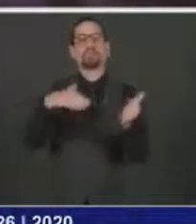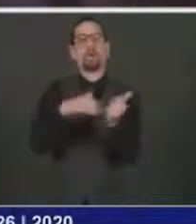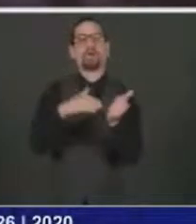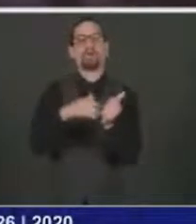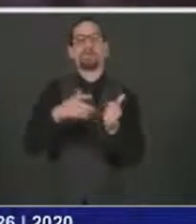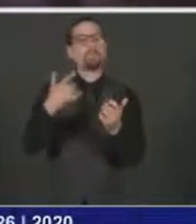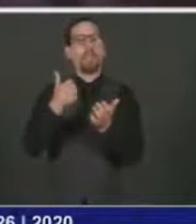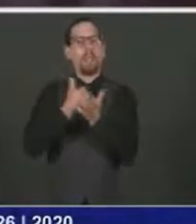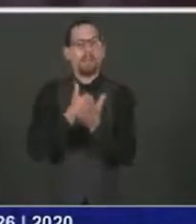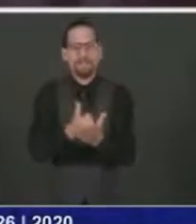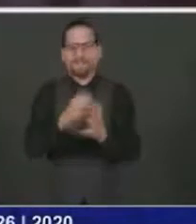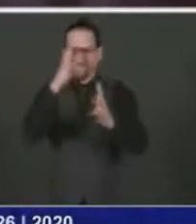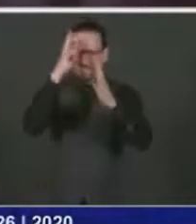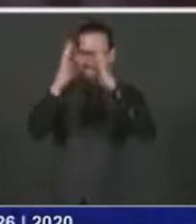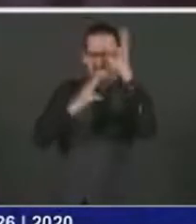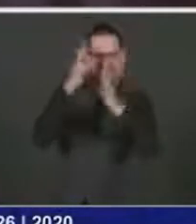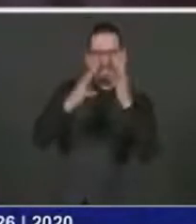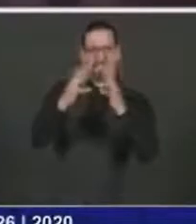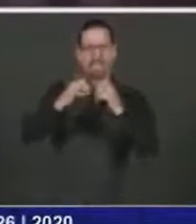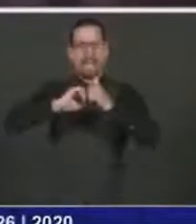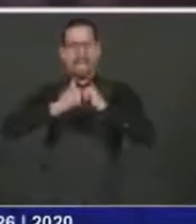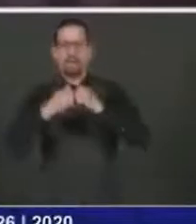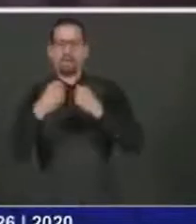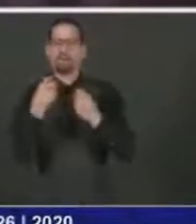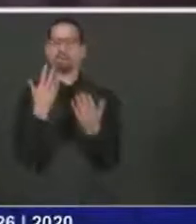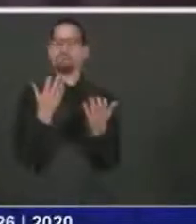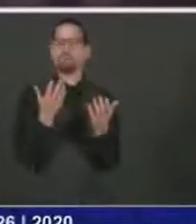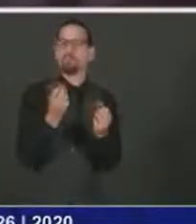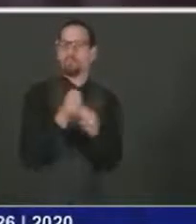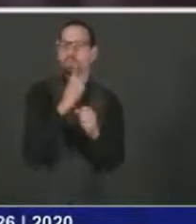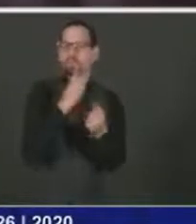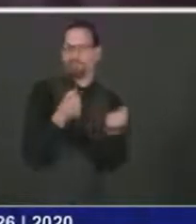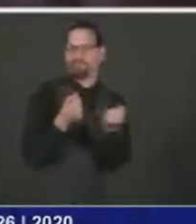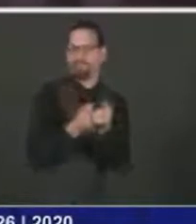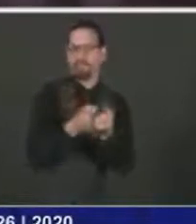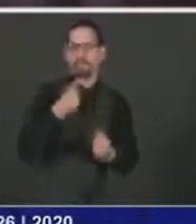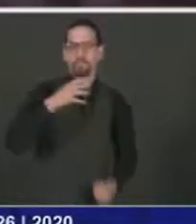for you. But it's important that we make this happen.